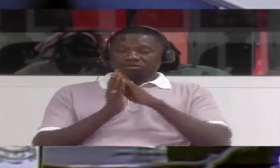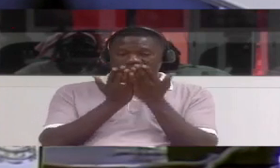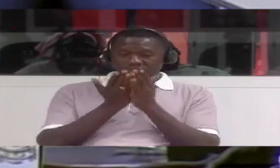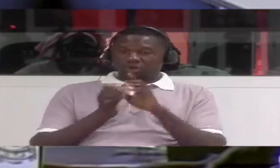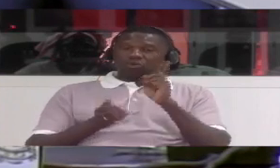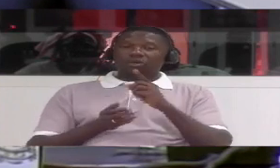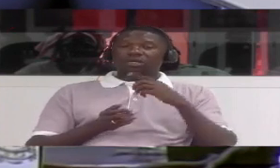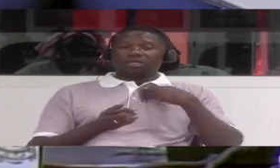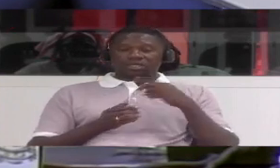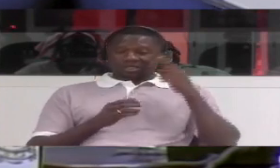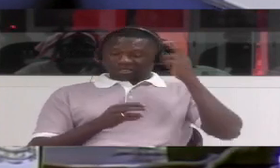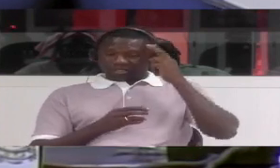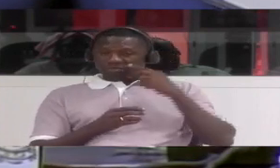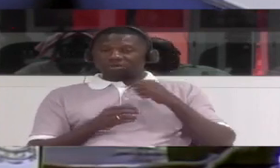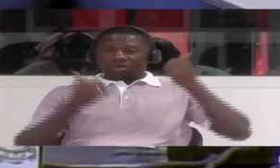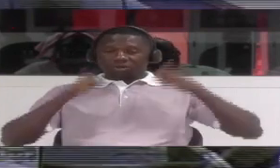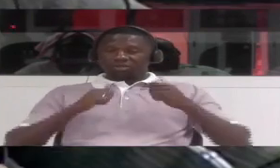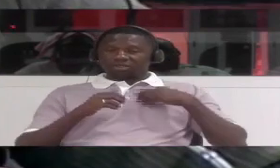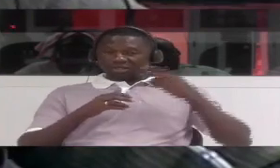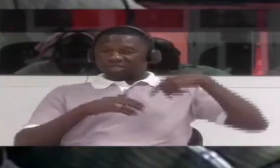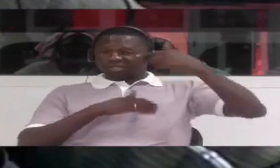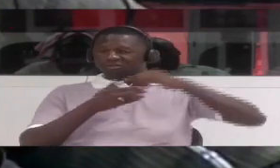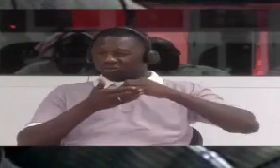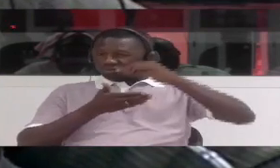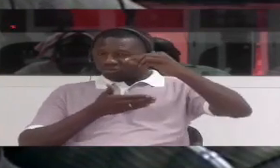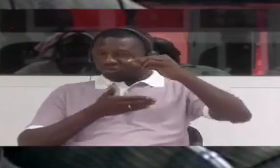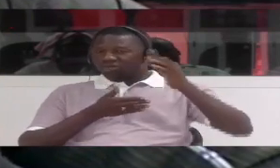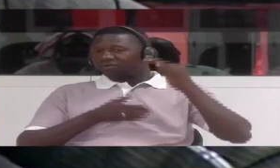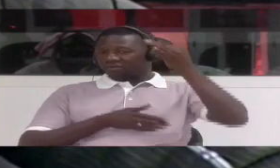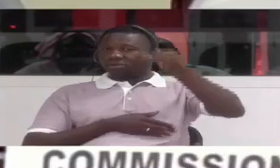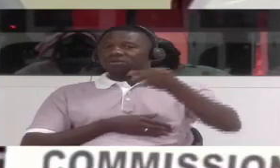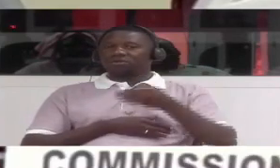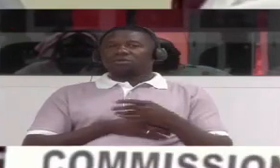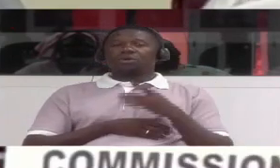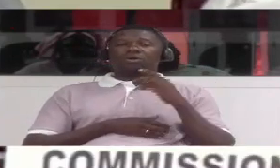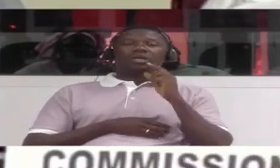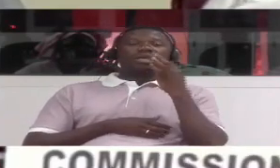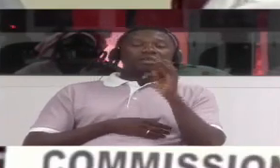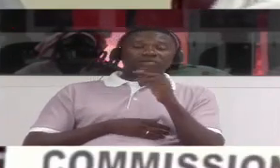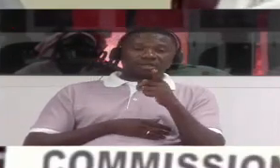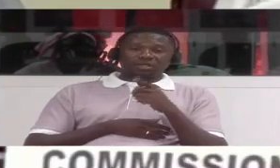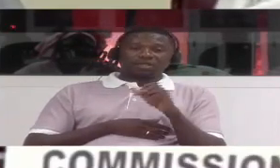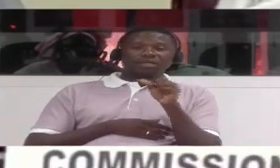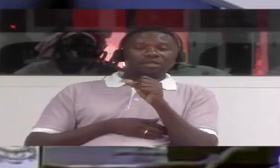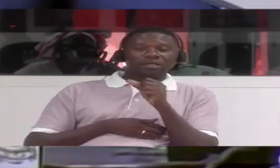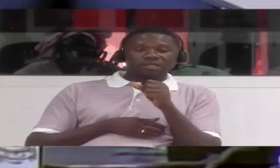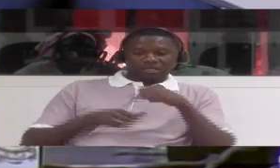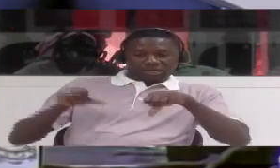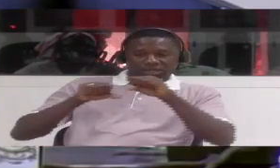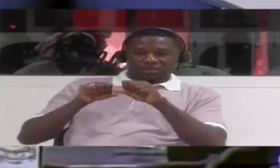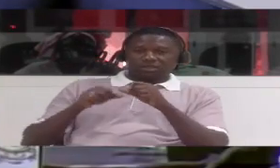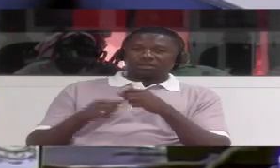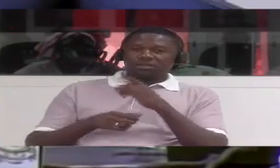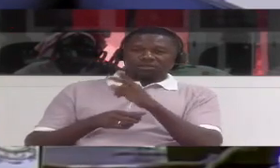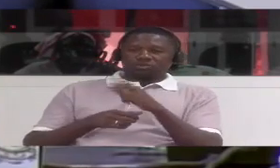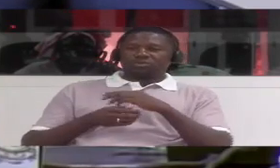expect should happen in the not too distant future. So if there are any gray areas, I think this would be